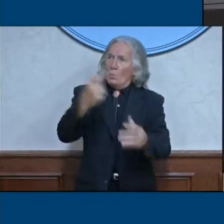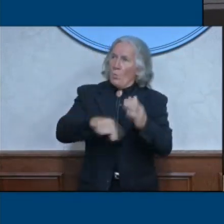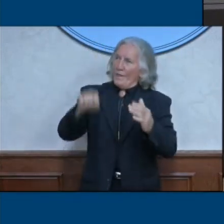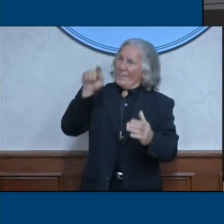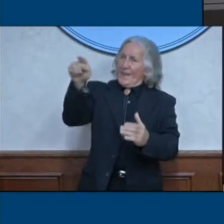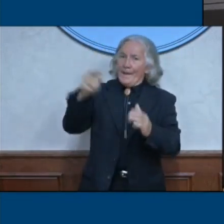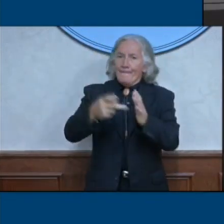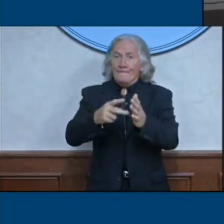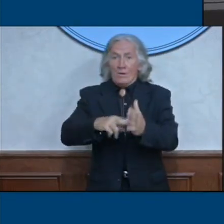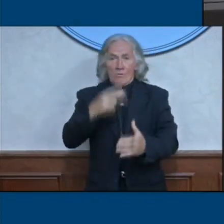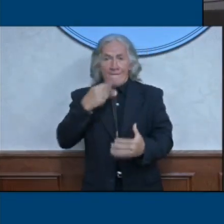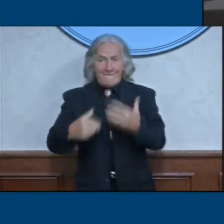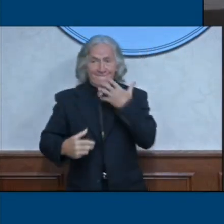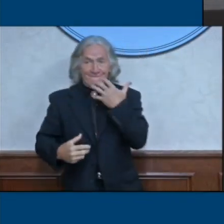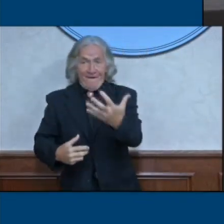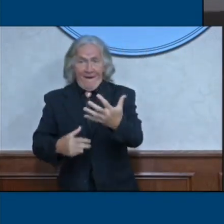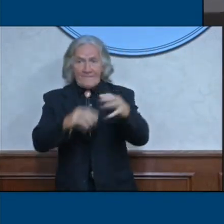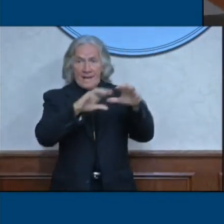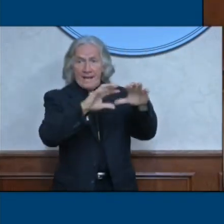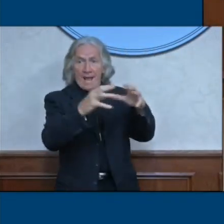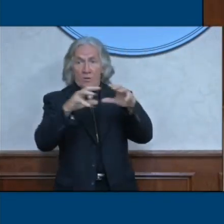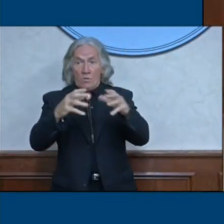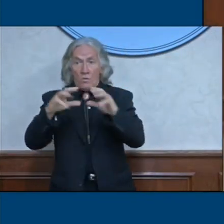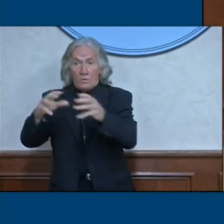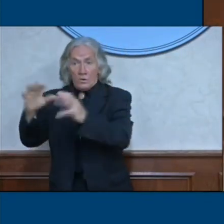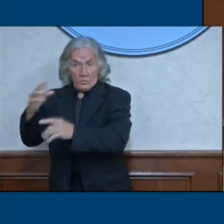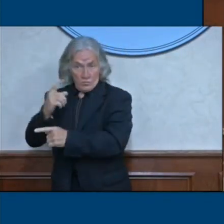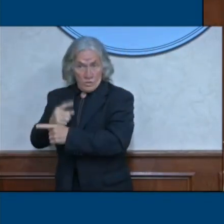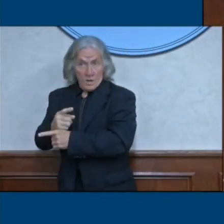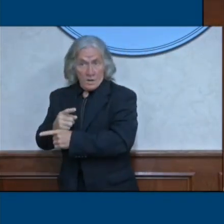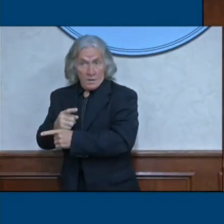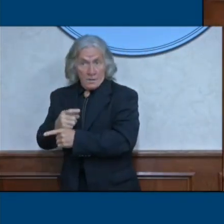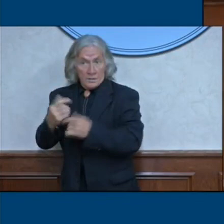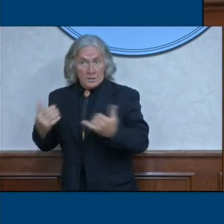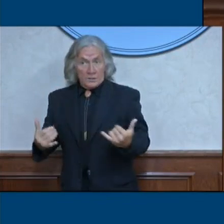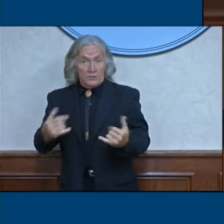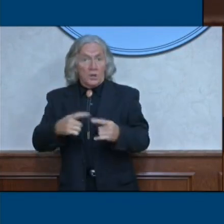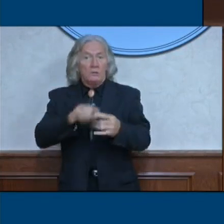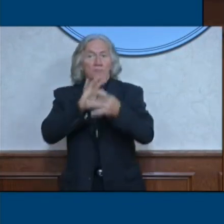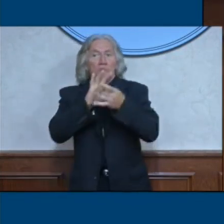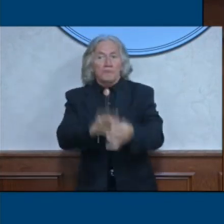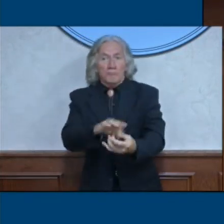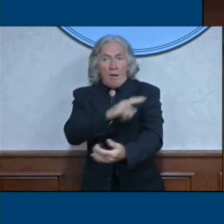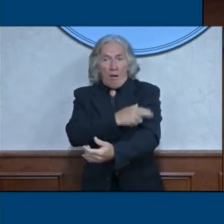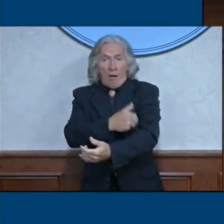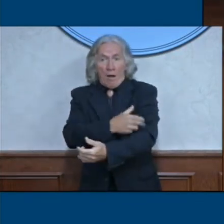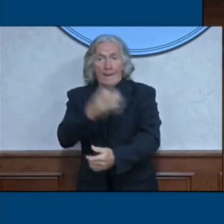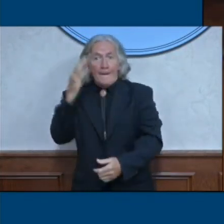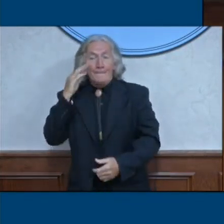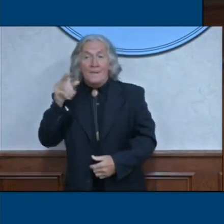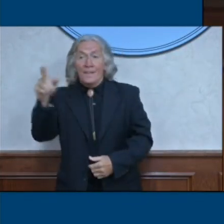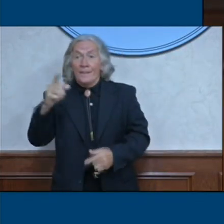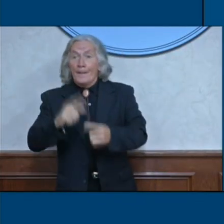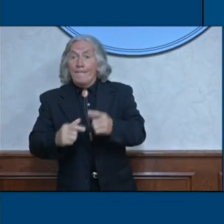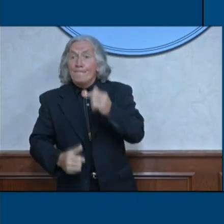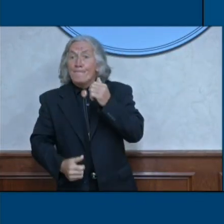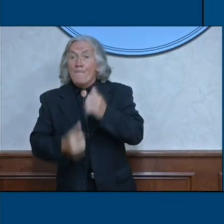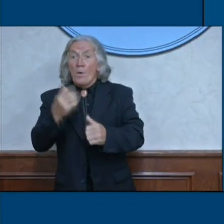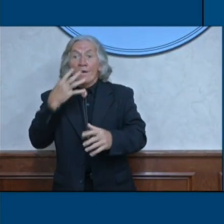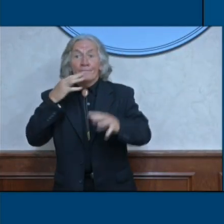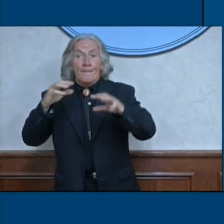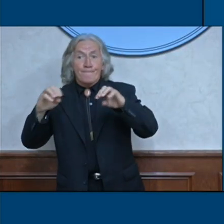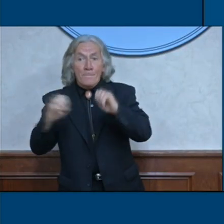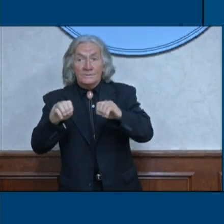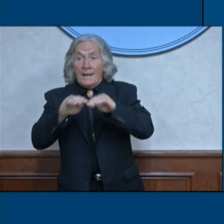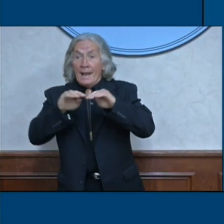about. There are 5 categories of response level with regard to hospital beds. The most